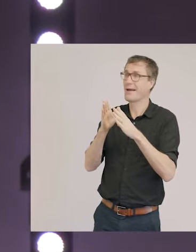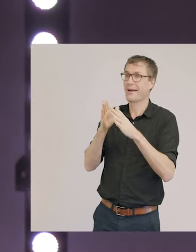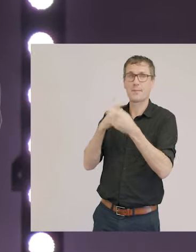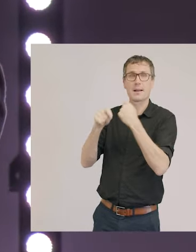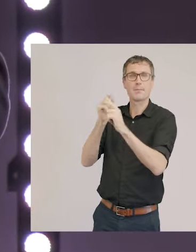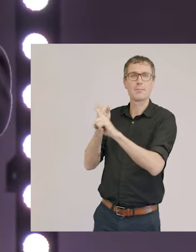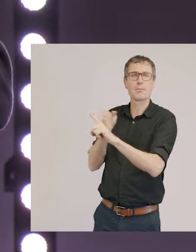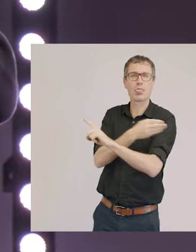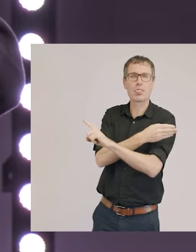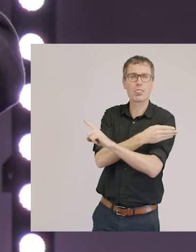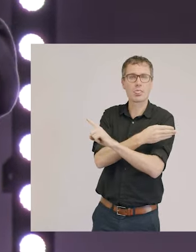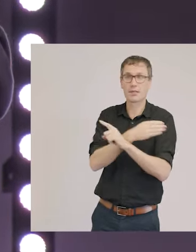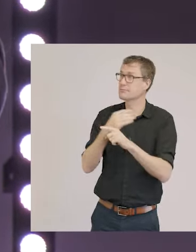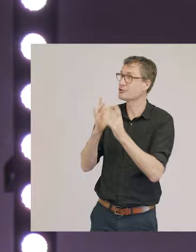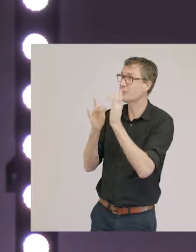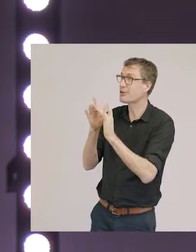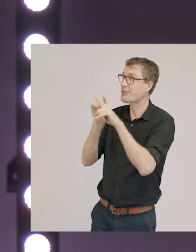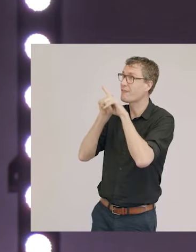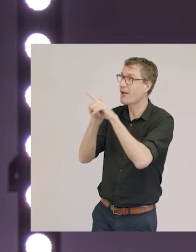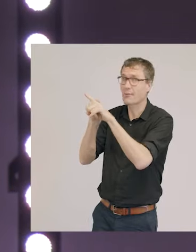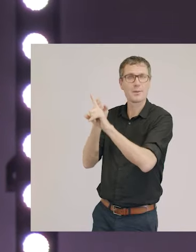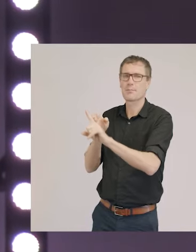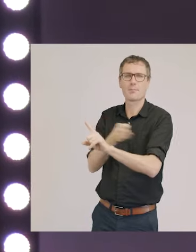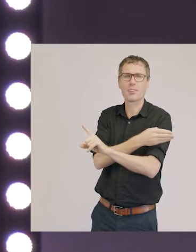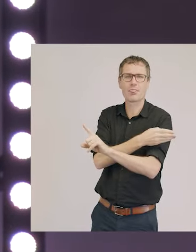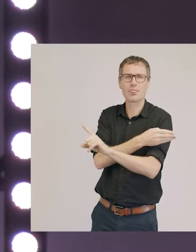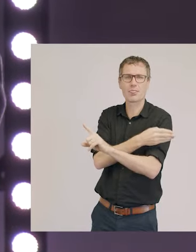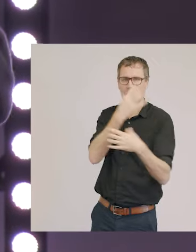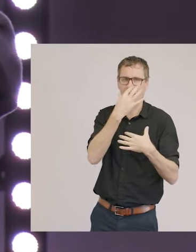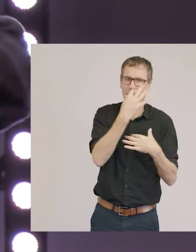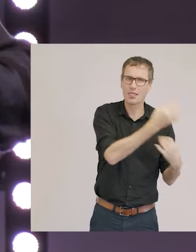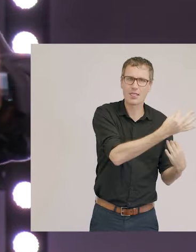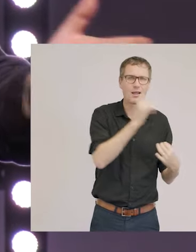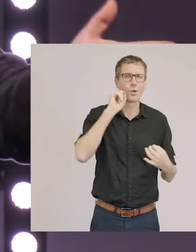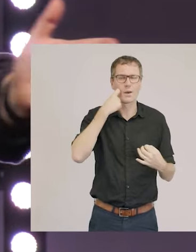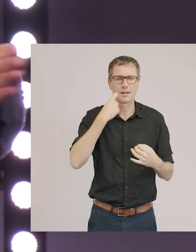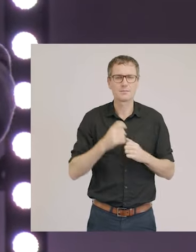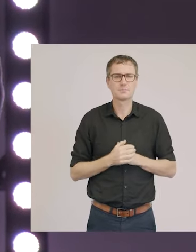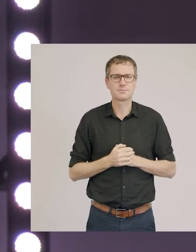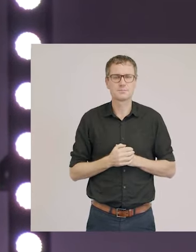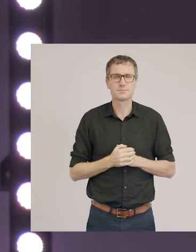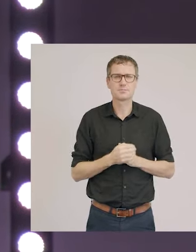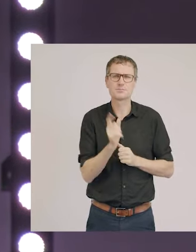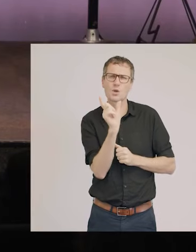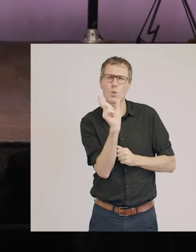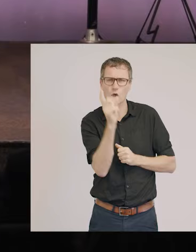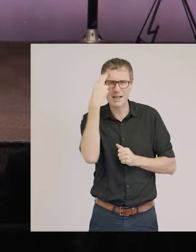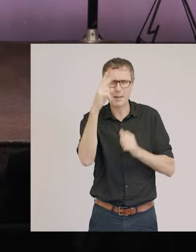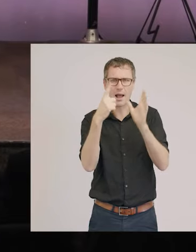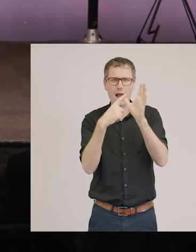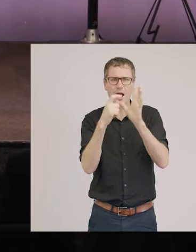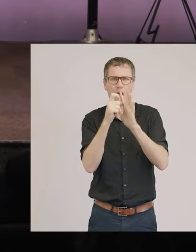from Christianity, they will stop following Jesus, and they will fall away. The word that we use